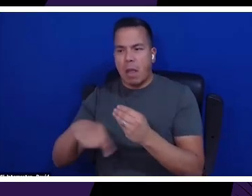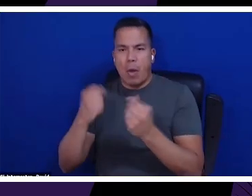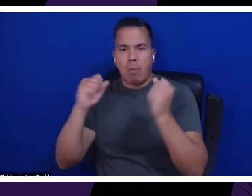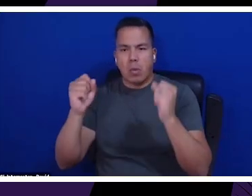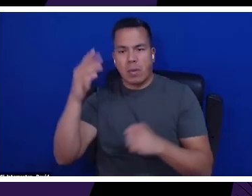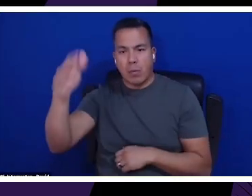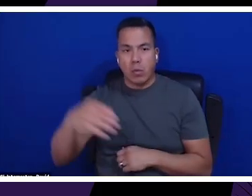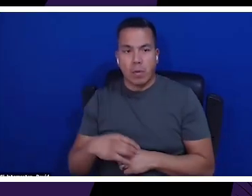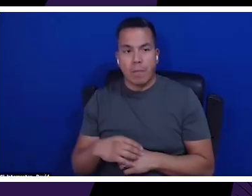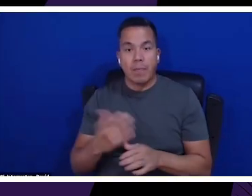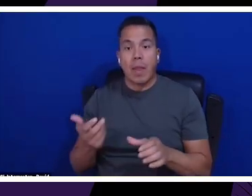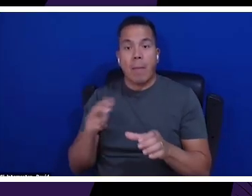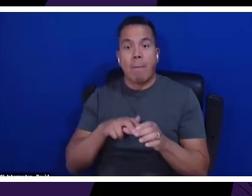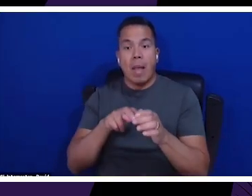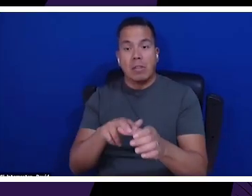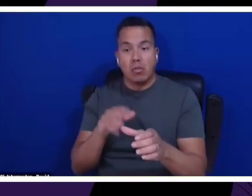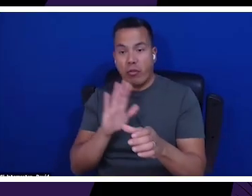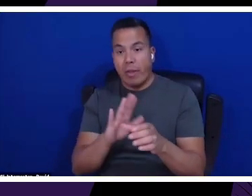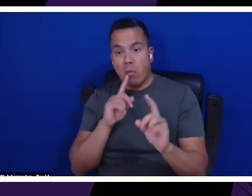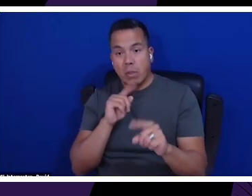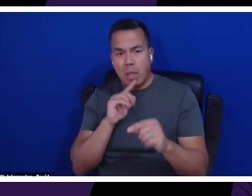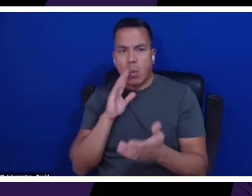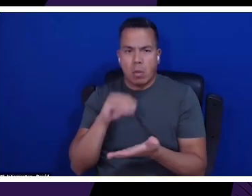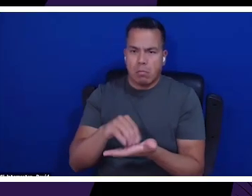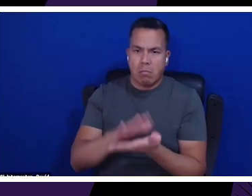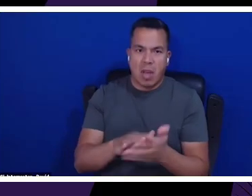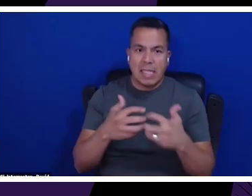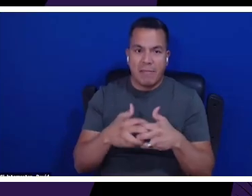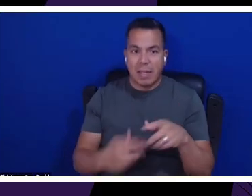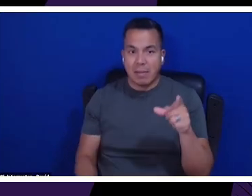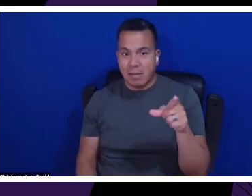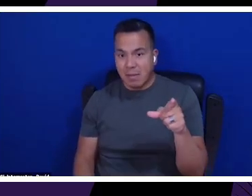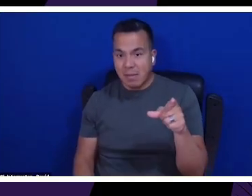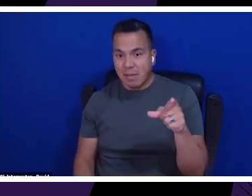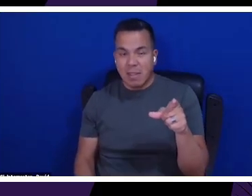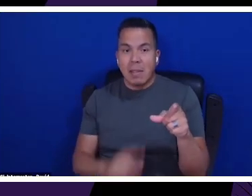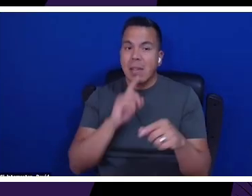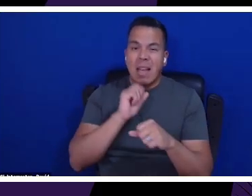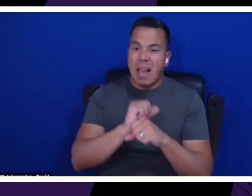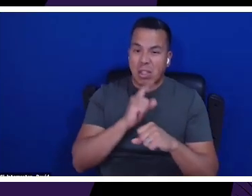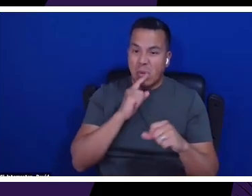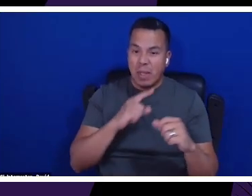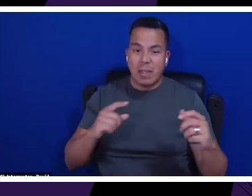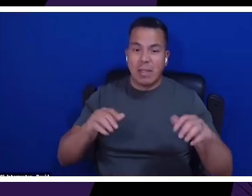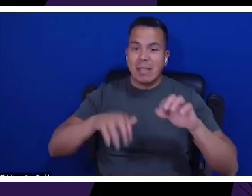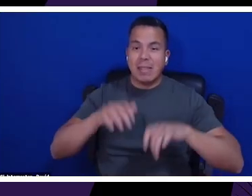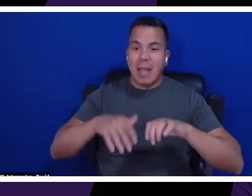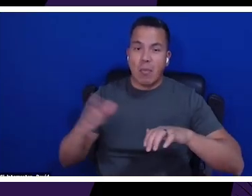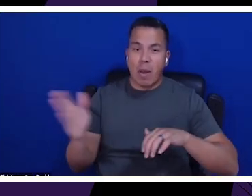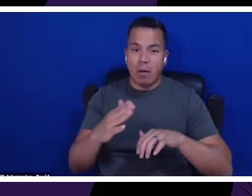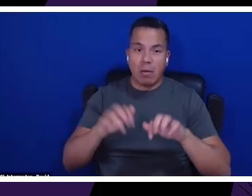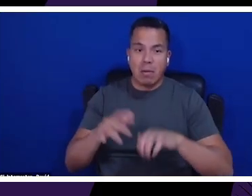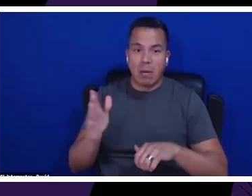Passenger responses will be transcribed onto a device, which is basically a typewriter that powers a trash collection wheel in the